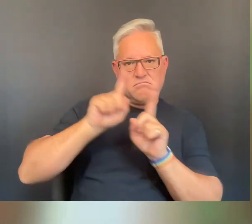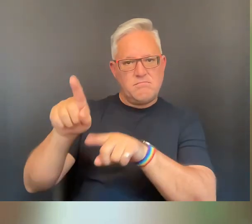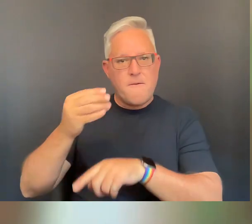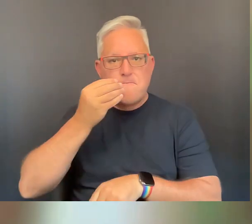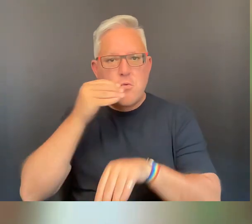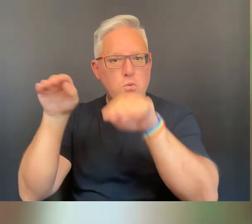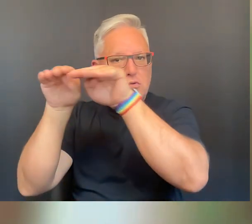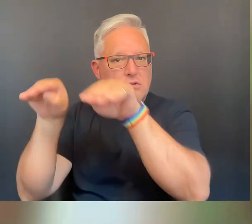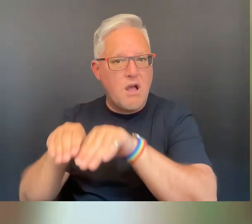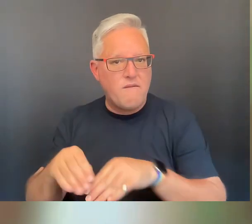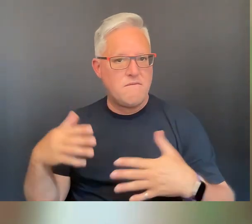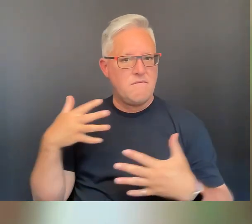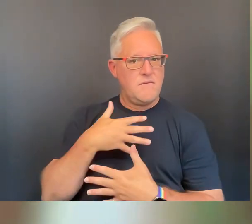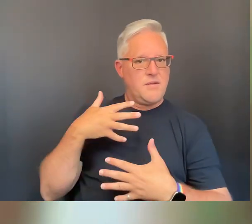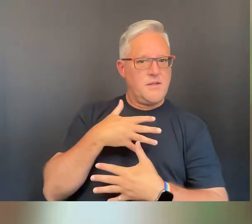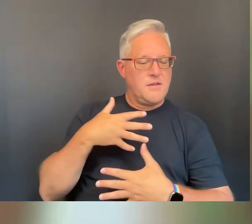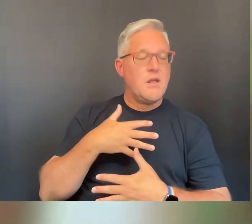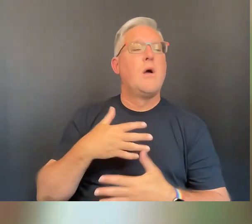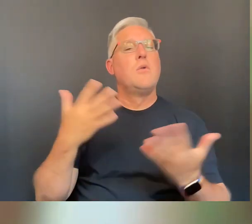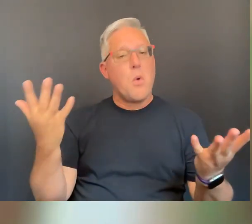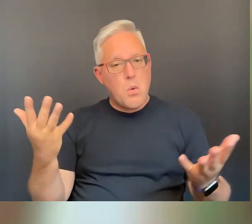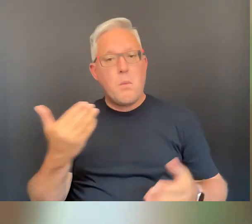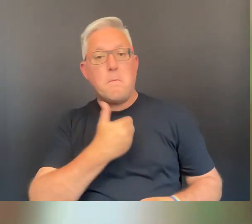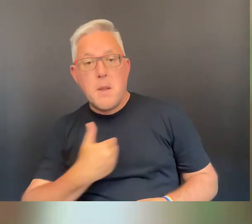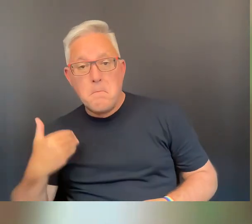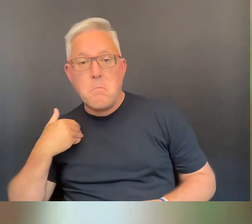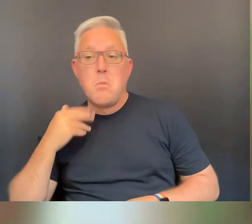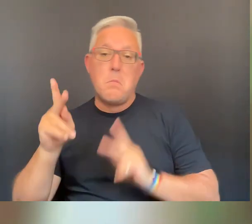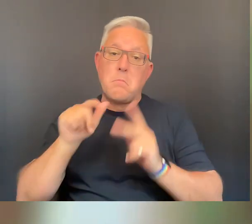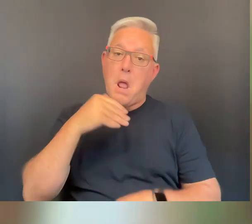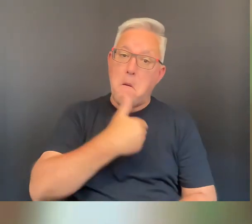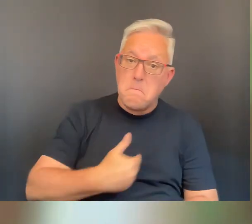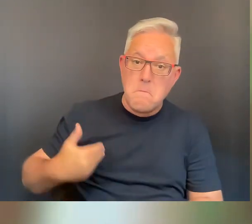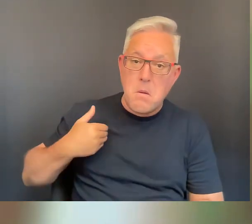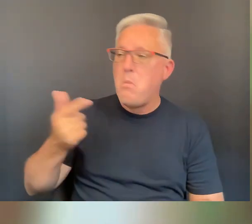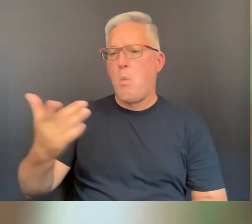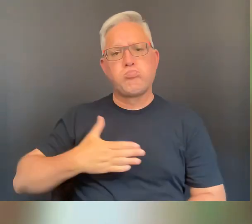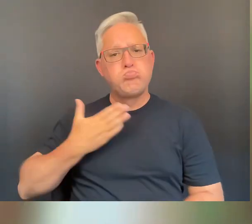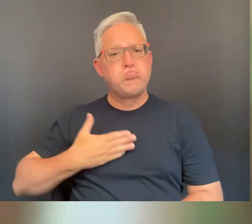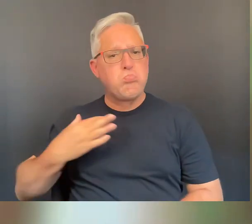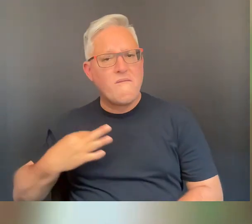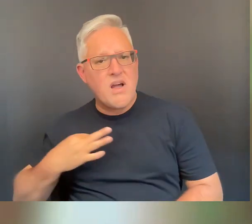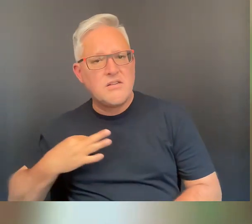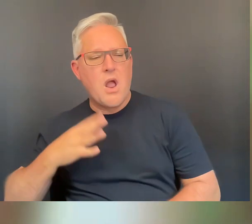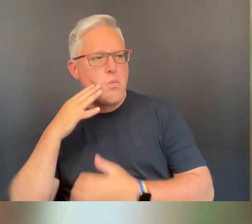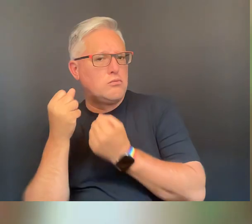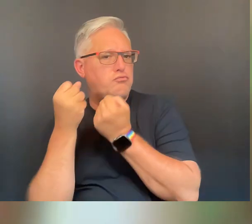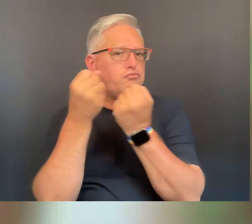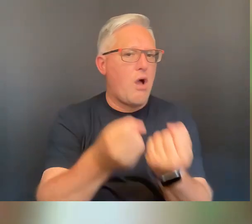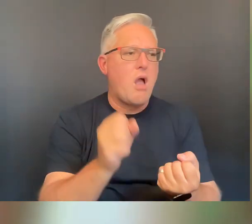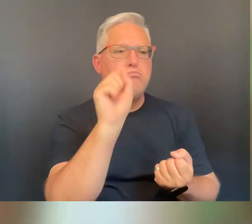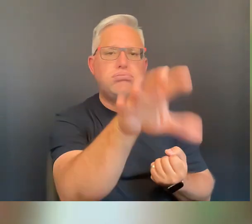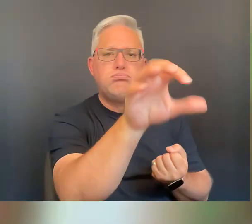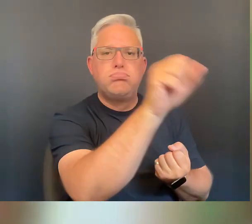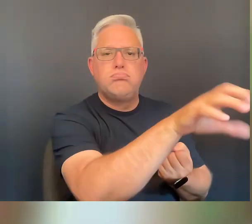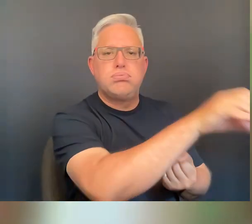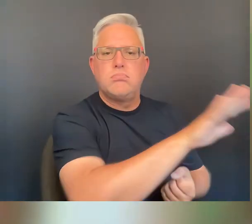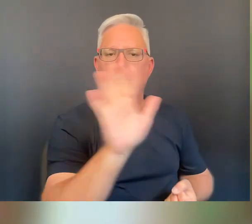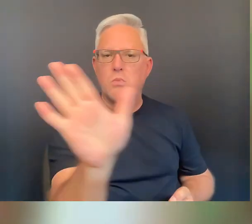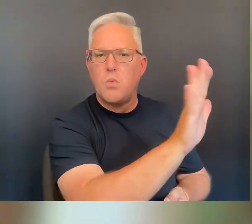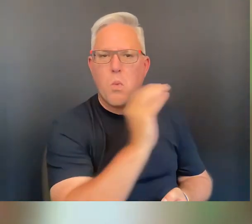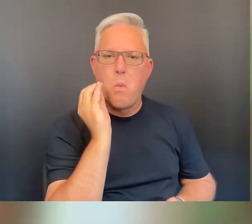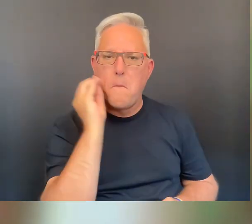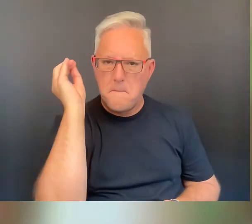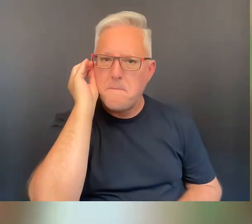so people, members and non-members alike, have volunteered to drive the food to people's places, to people's